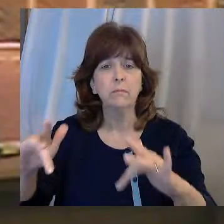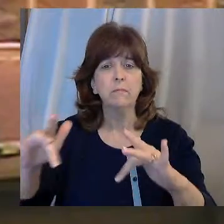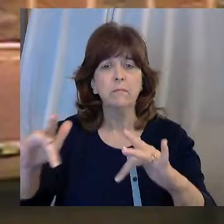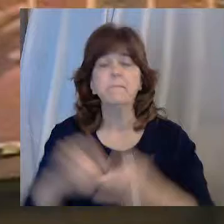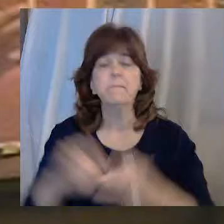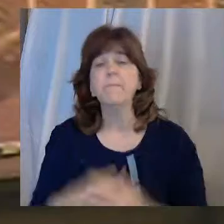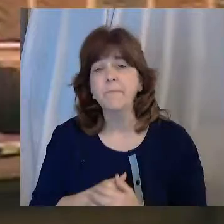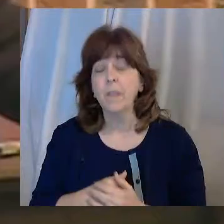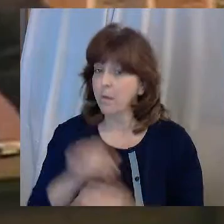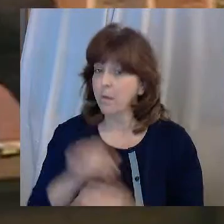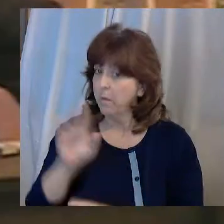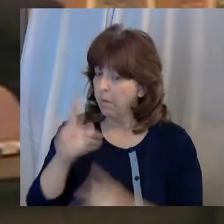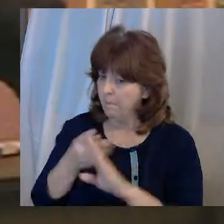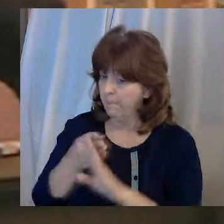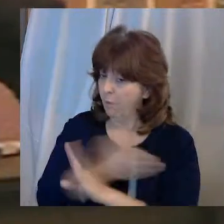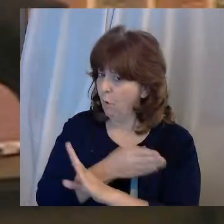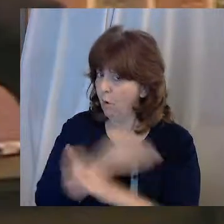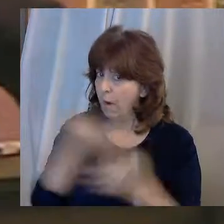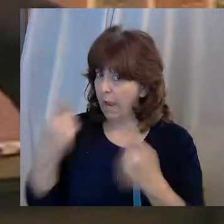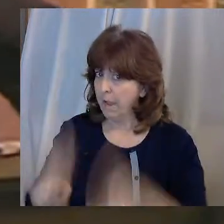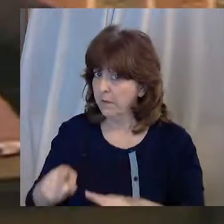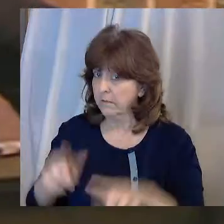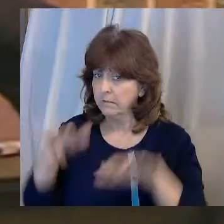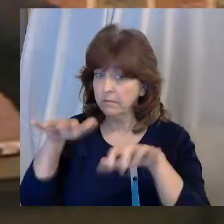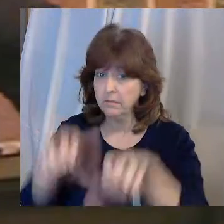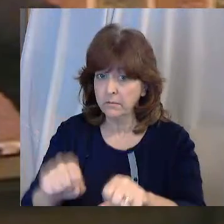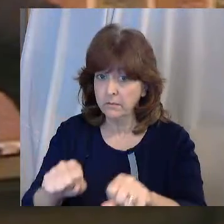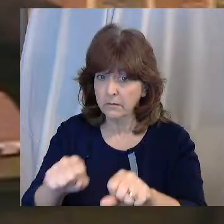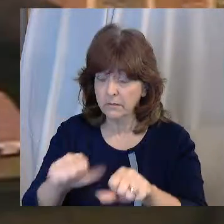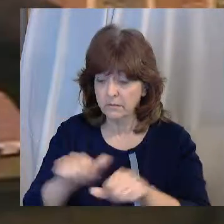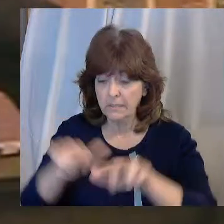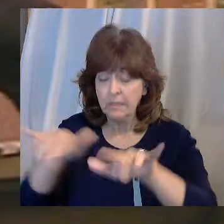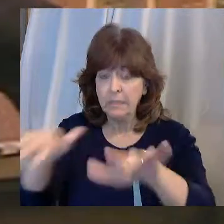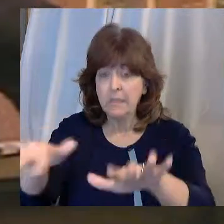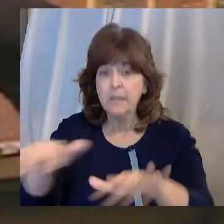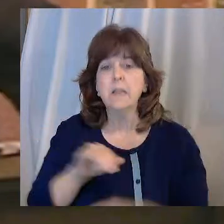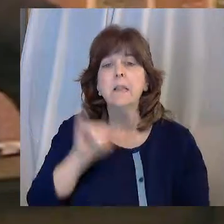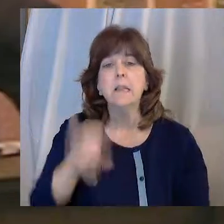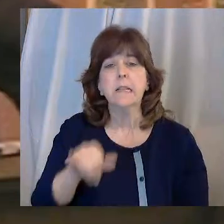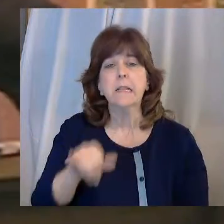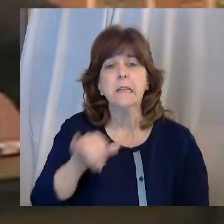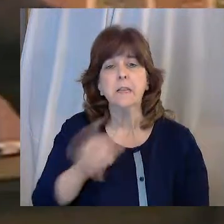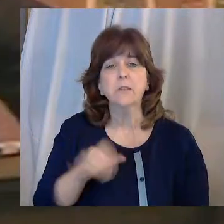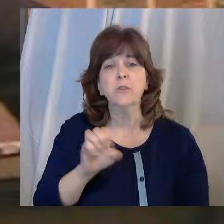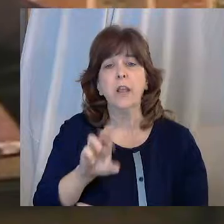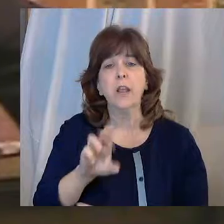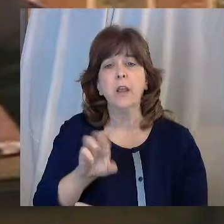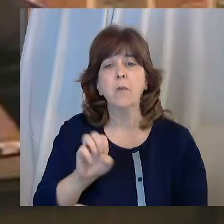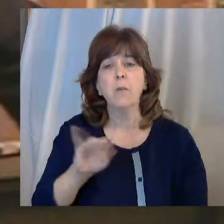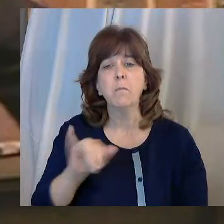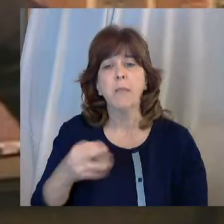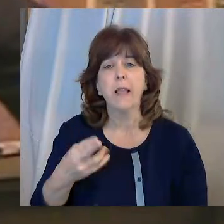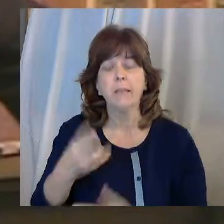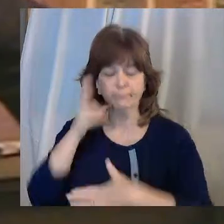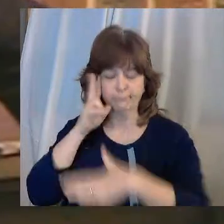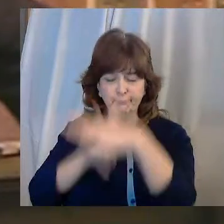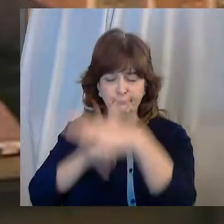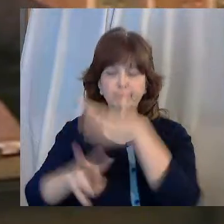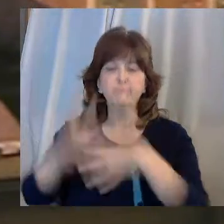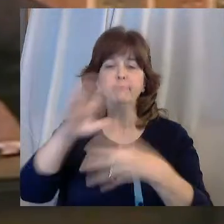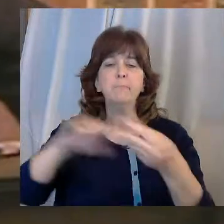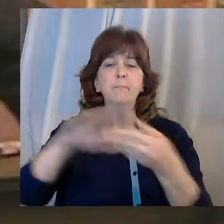are carried off into captivity, delivers this prophecy from God. And God says, I will bring them